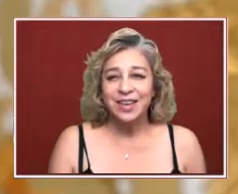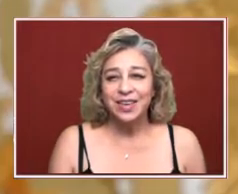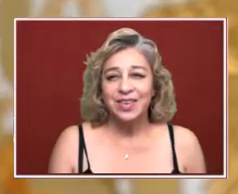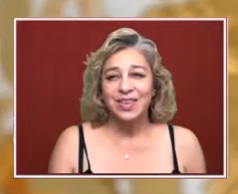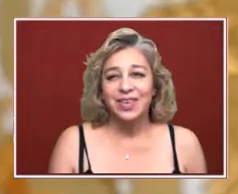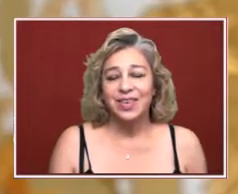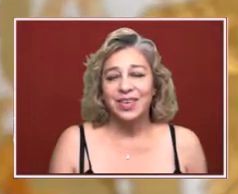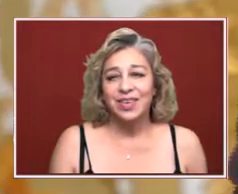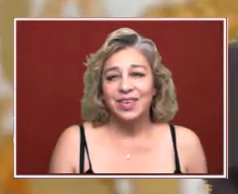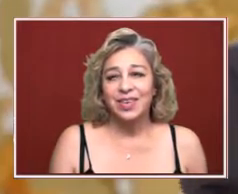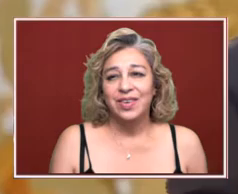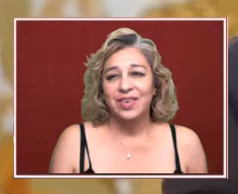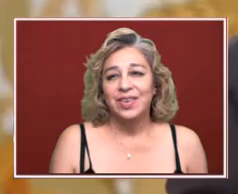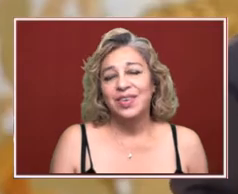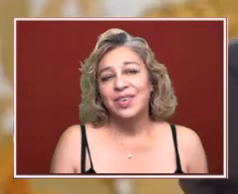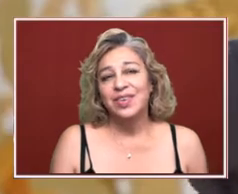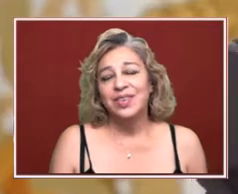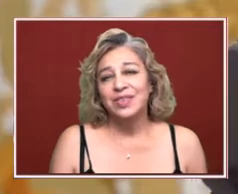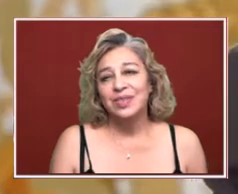stick. A lo que